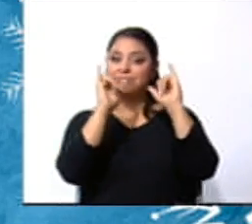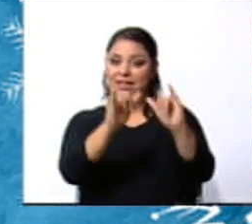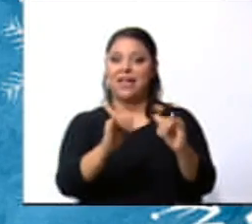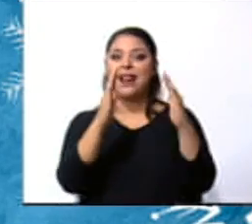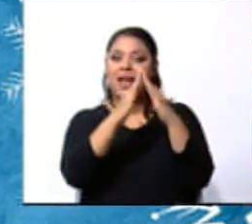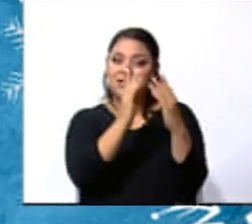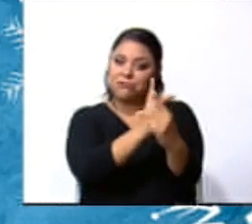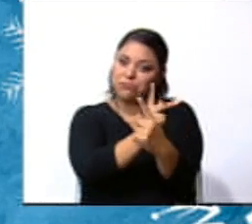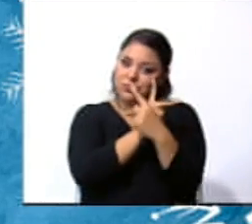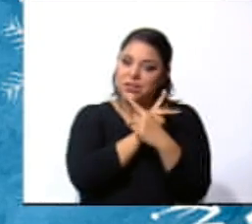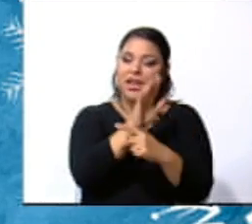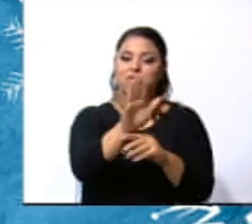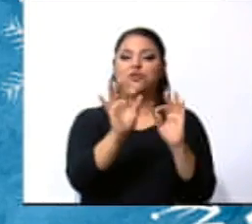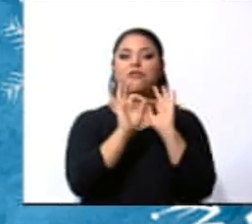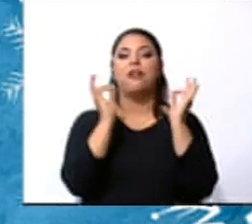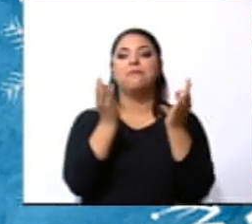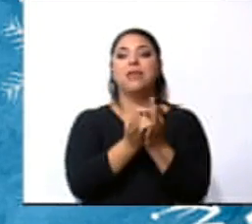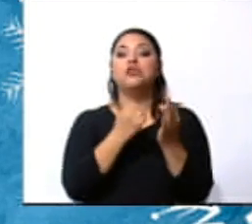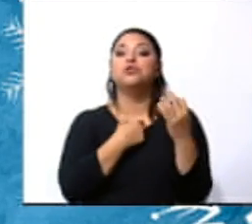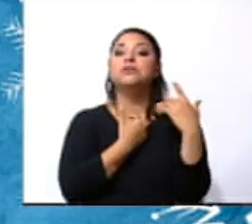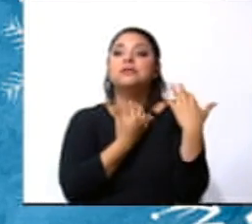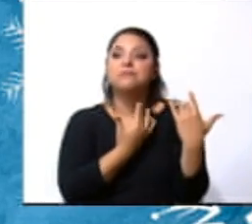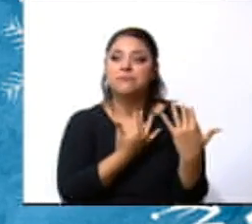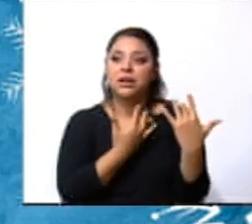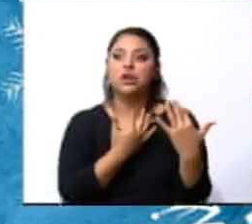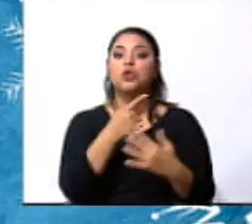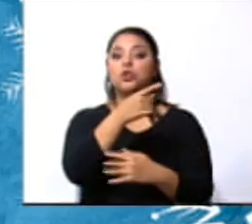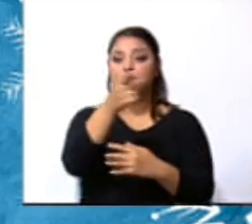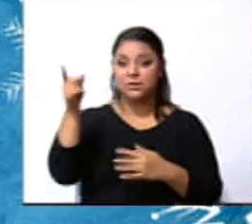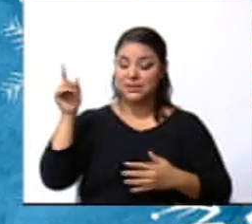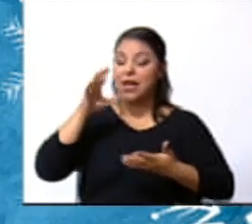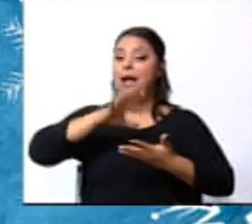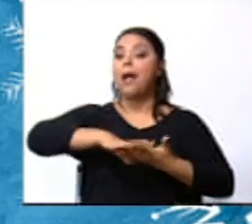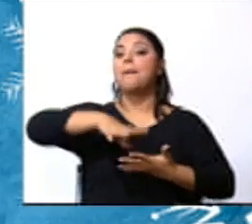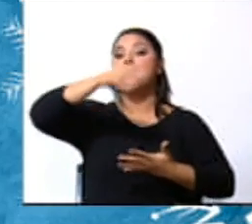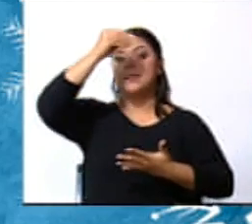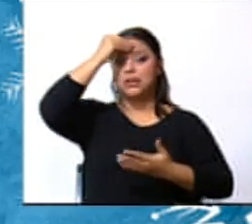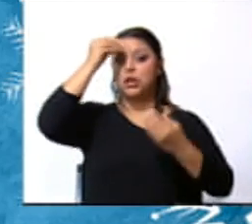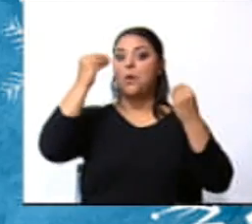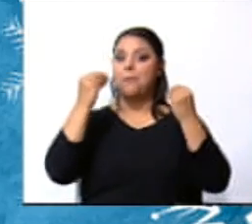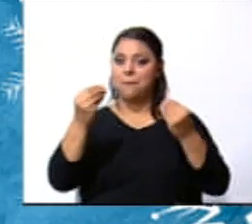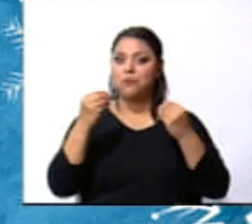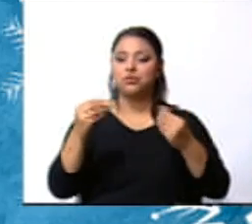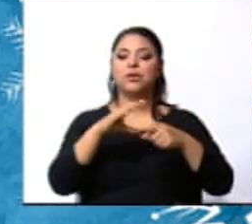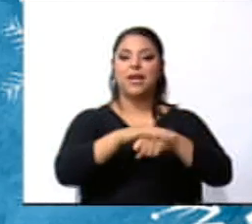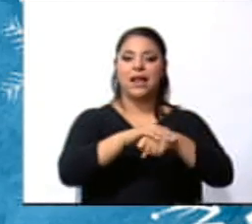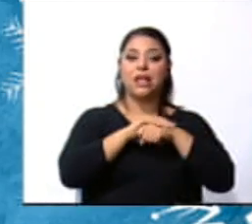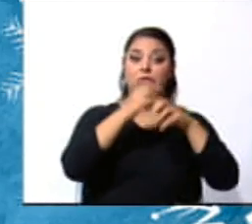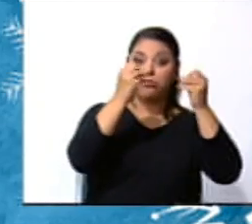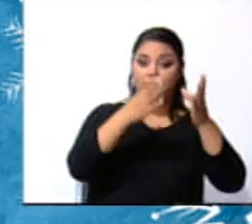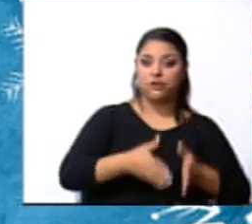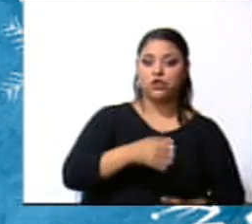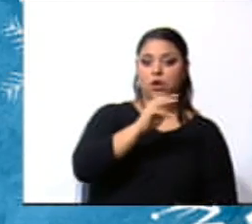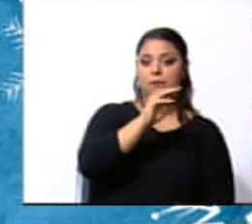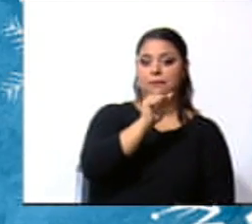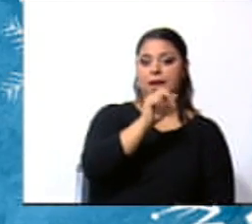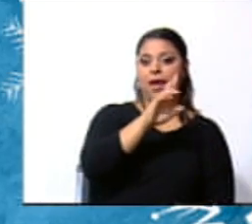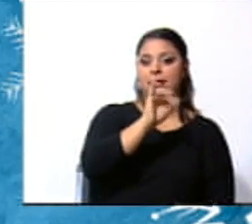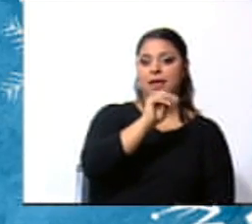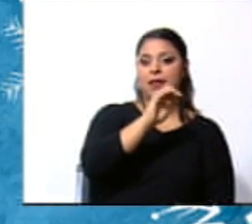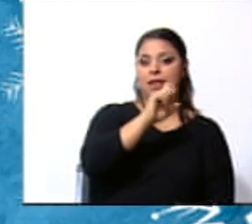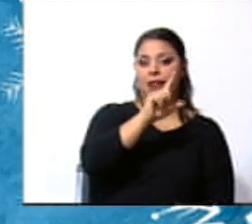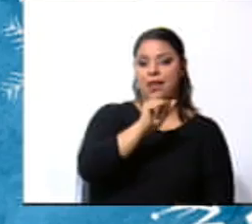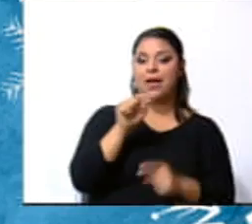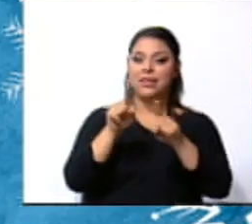your family. I hope you learned a lot English with teacher Marianela and with myself. And